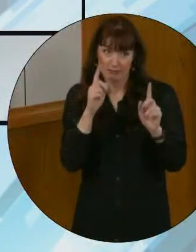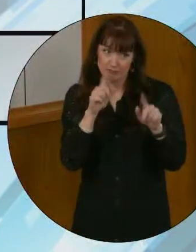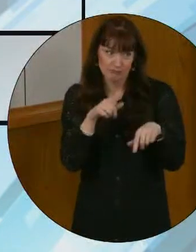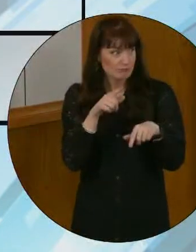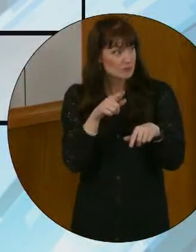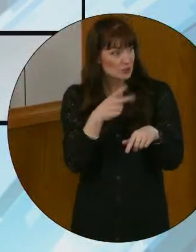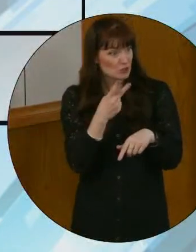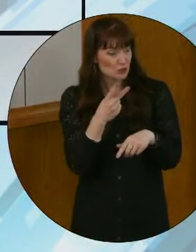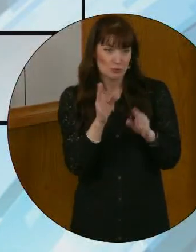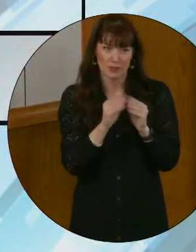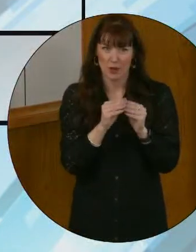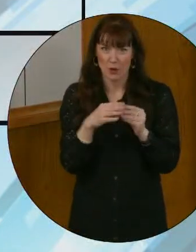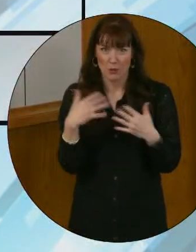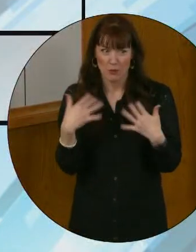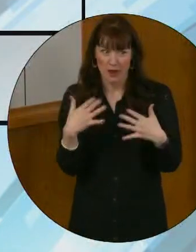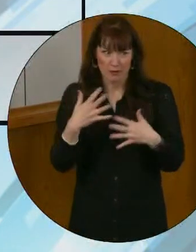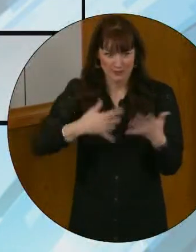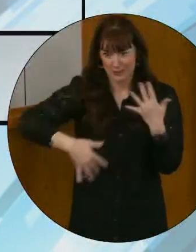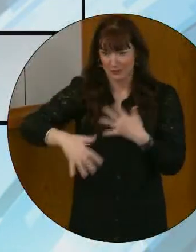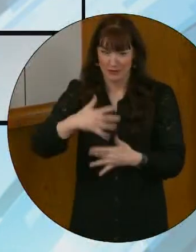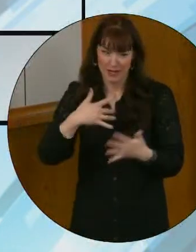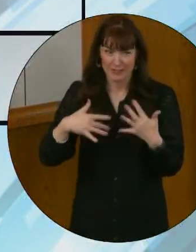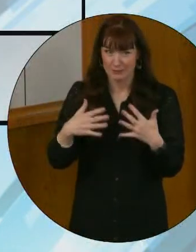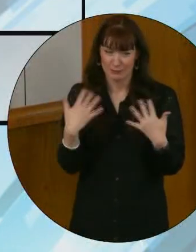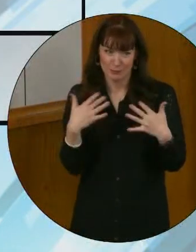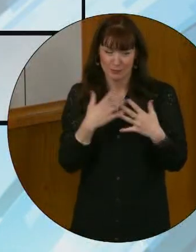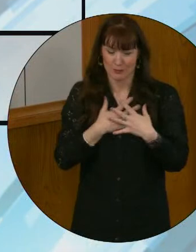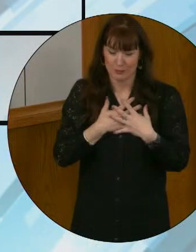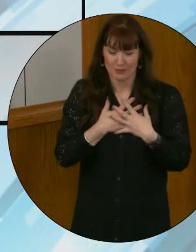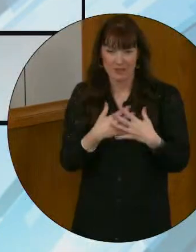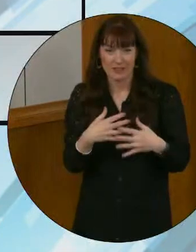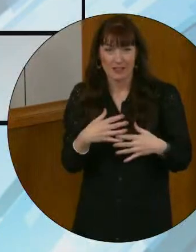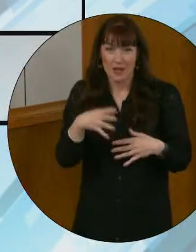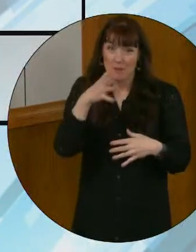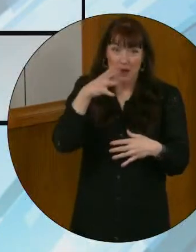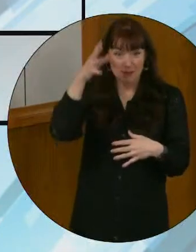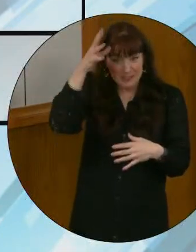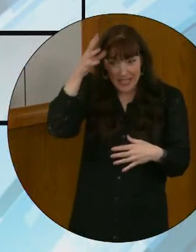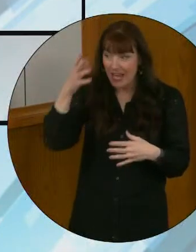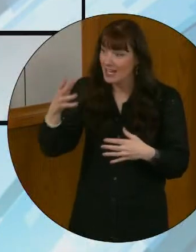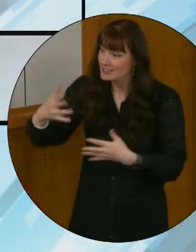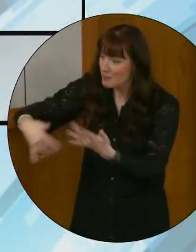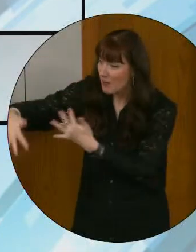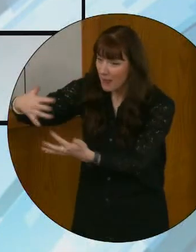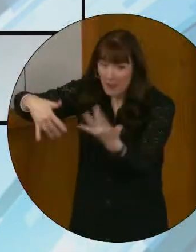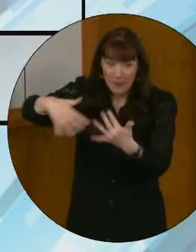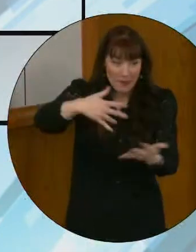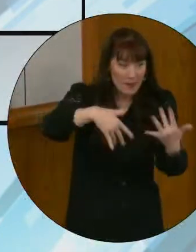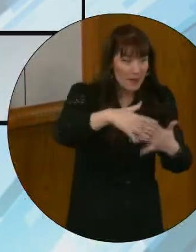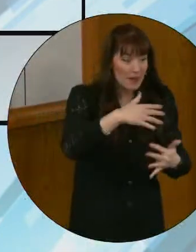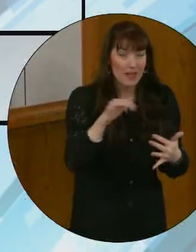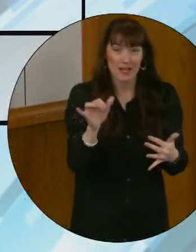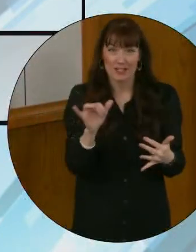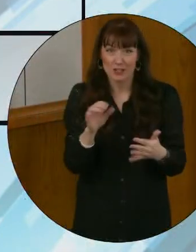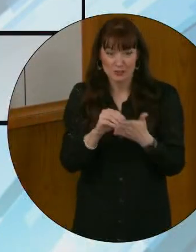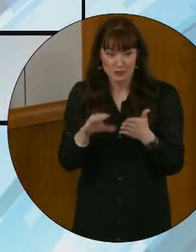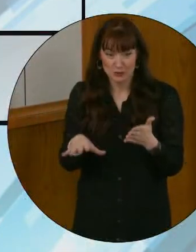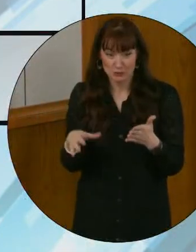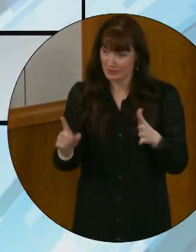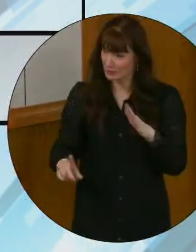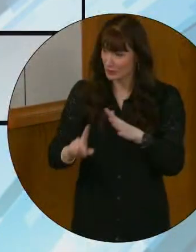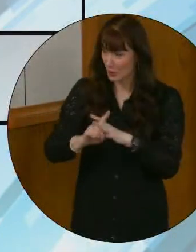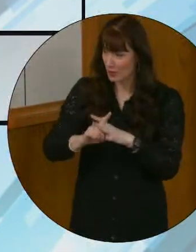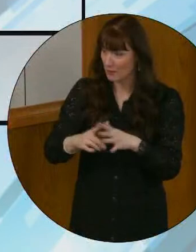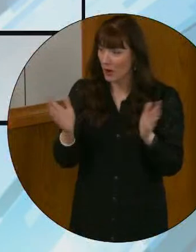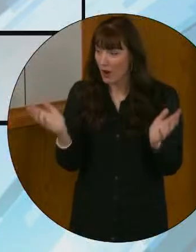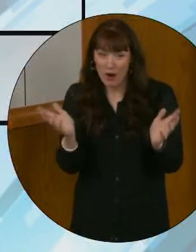they were so interactive. They allowed the parents to talk to each other, and even the students that showed up to